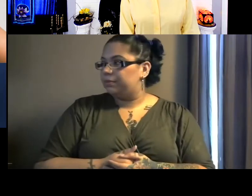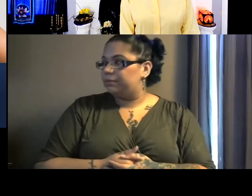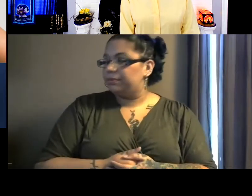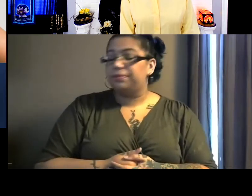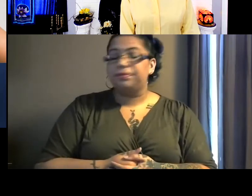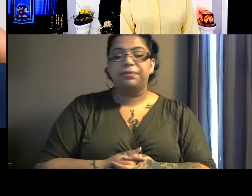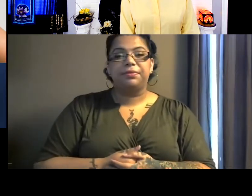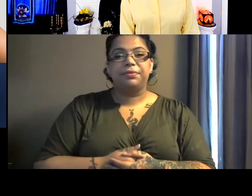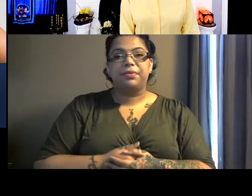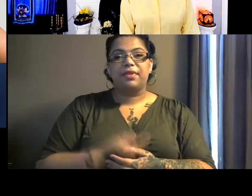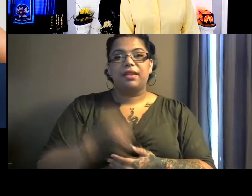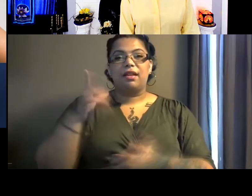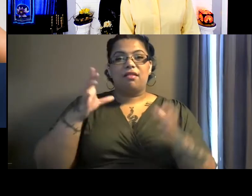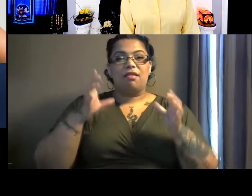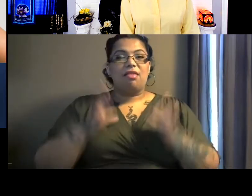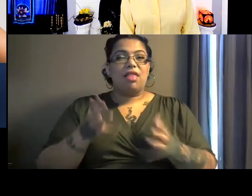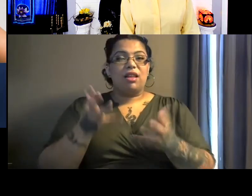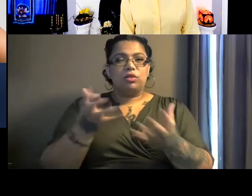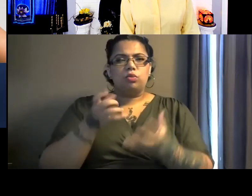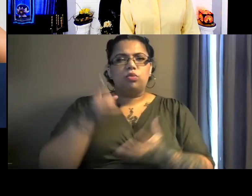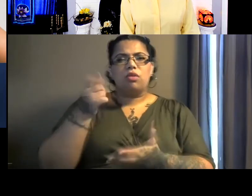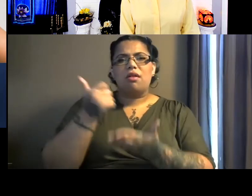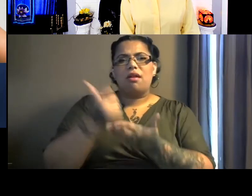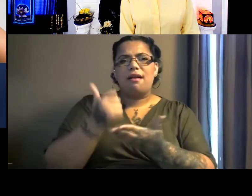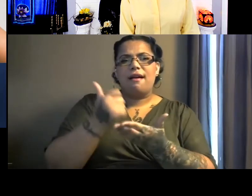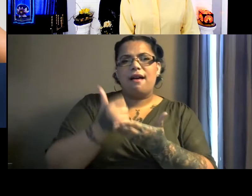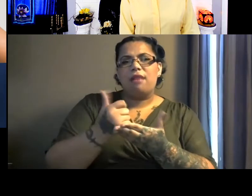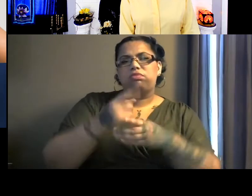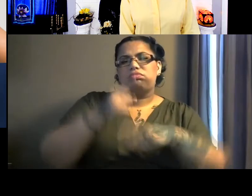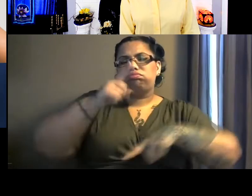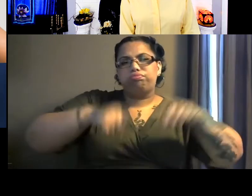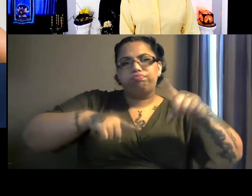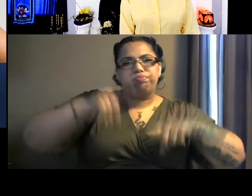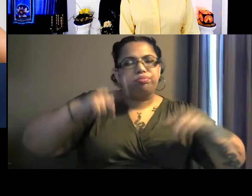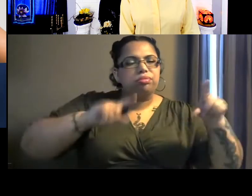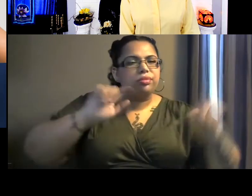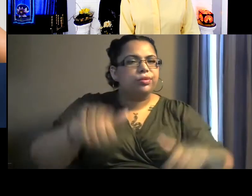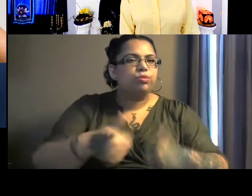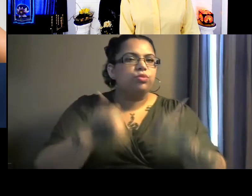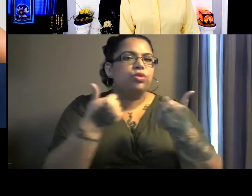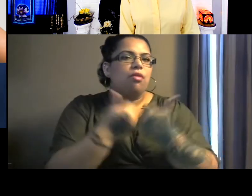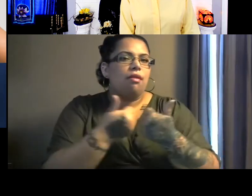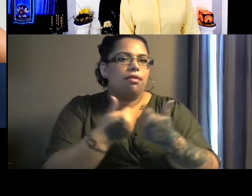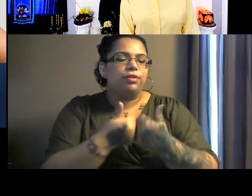Her clients seek her out for help with a variety of challenges,